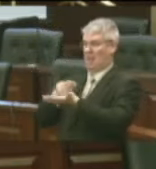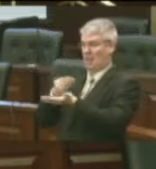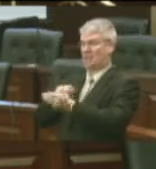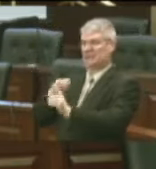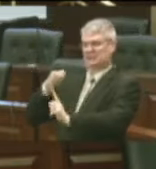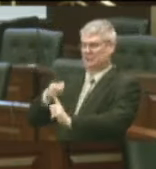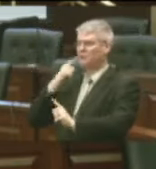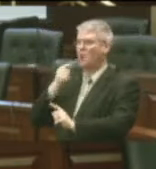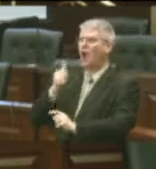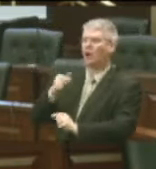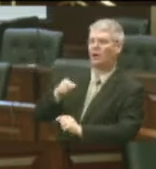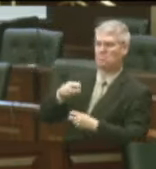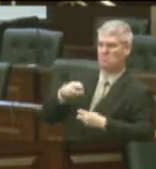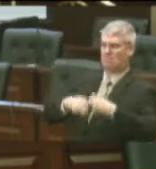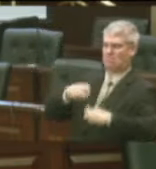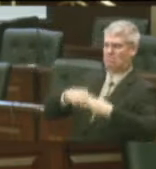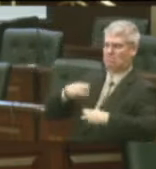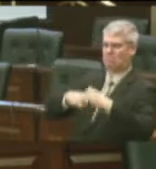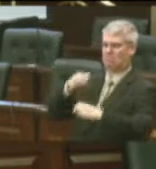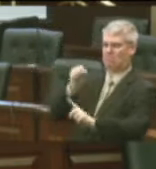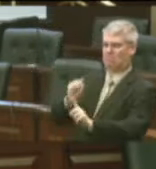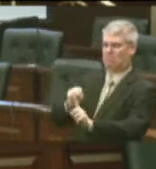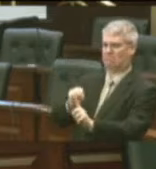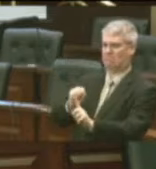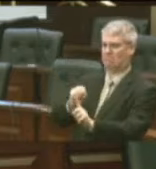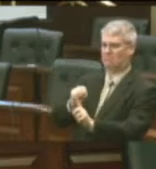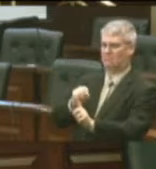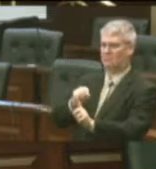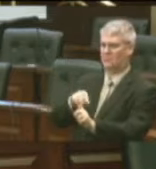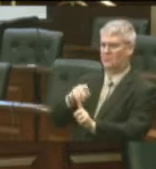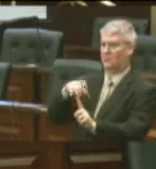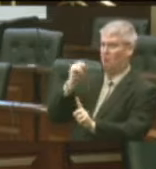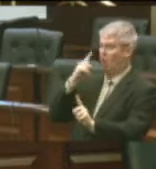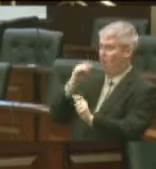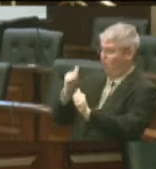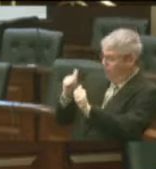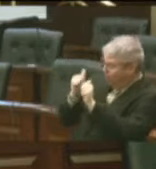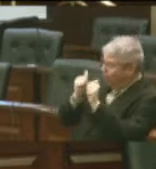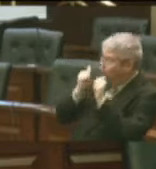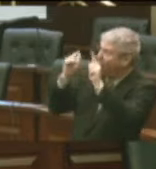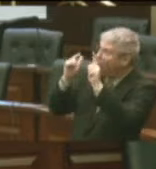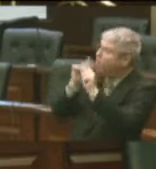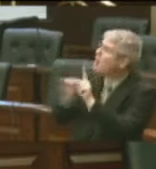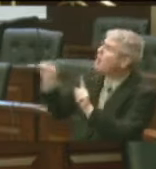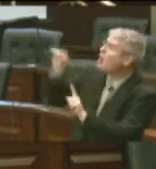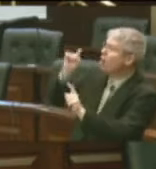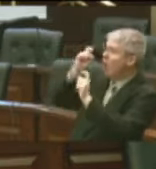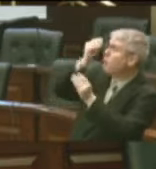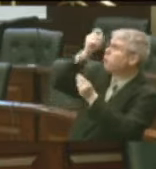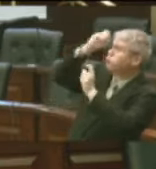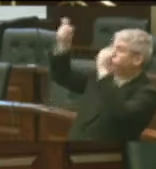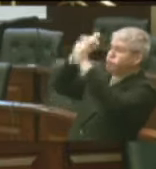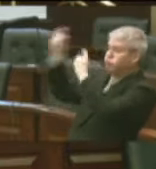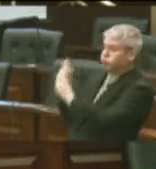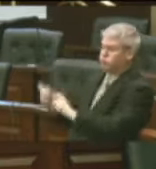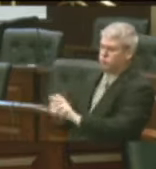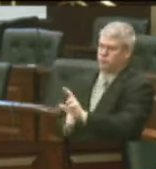that out to all the parents, but we're trying to address, and the state board